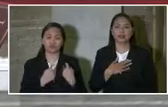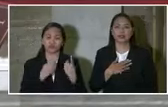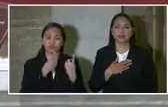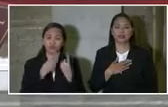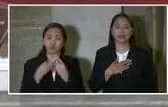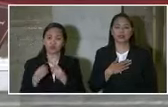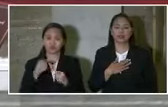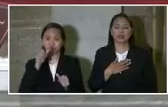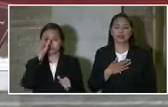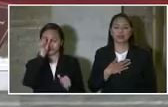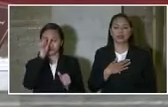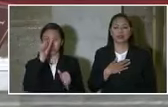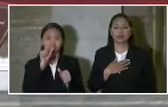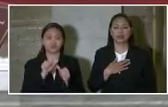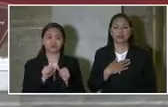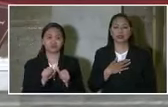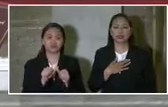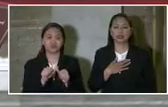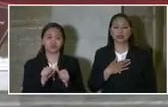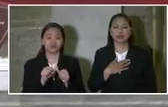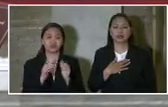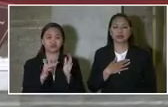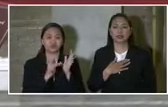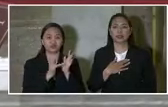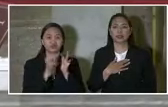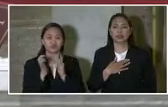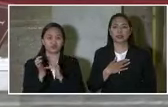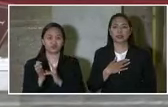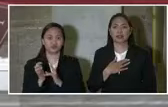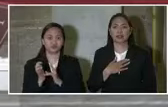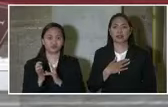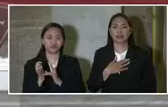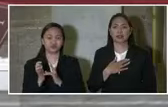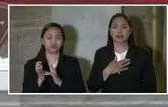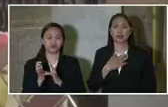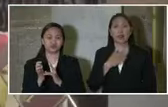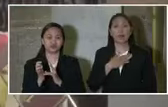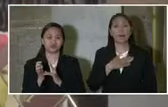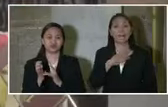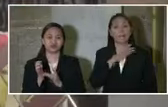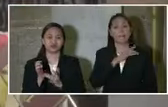Do this in memory of me."